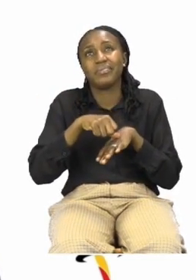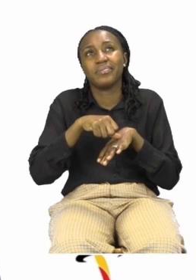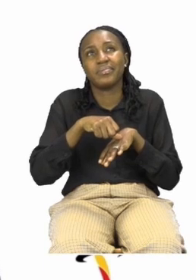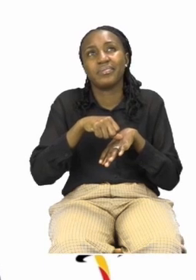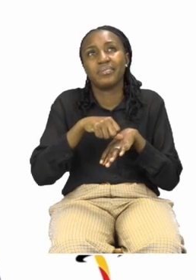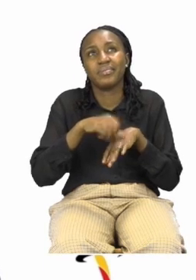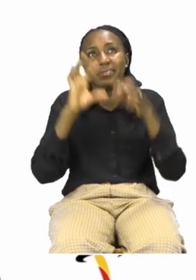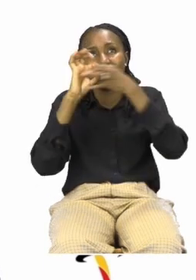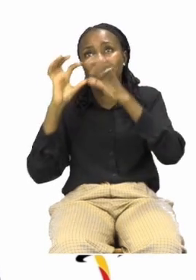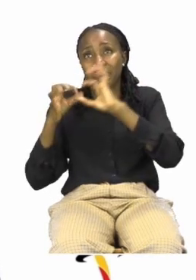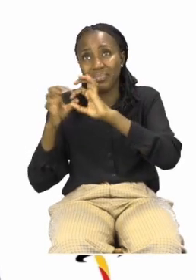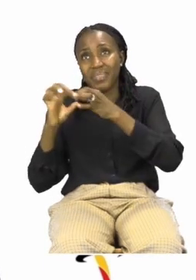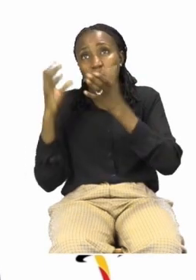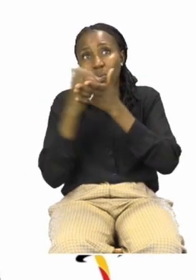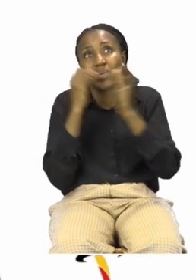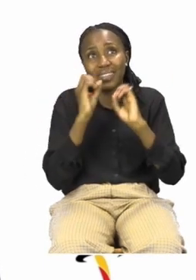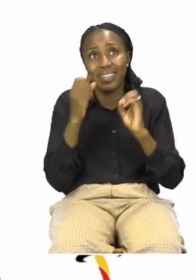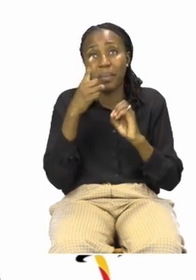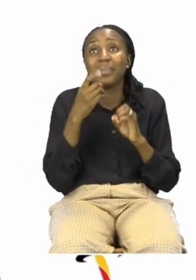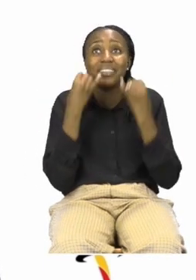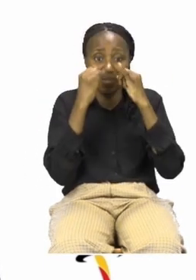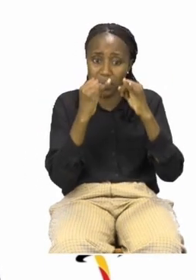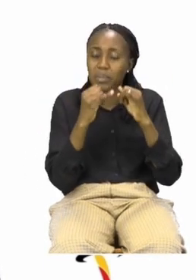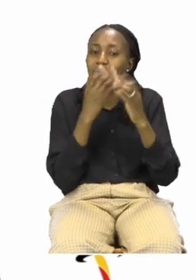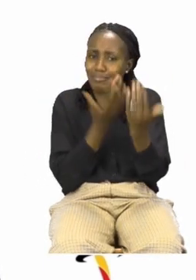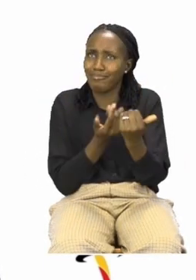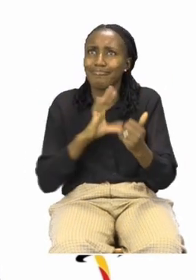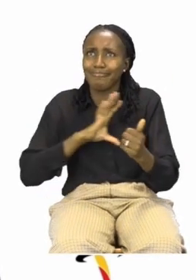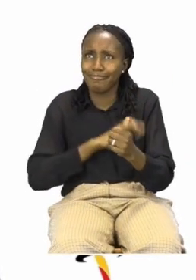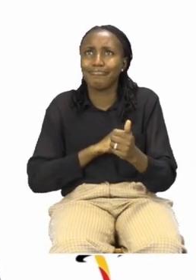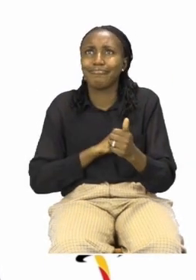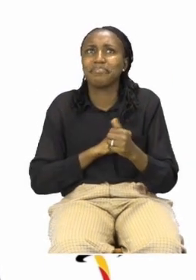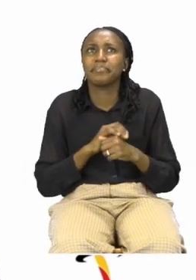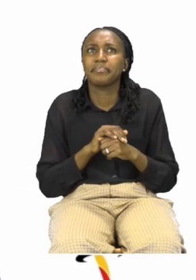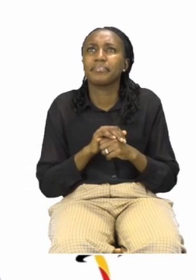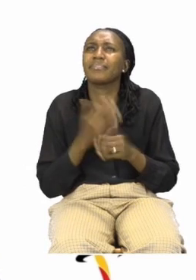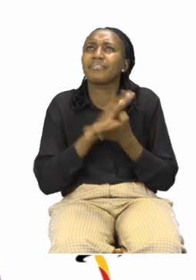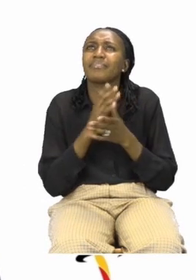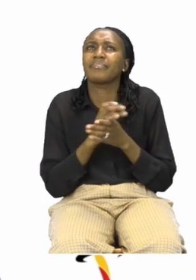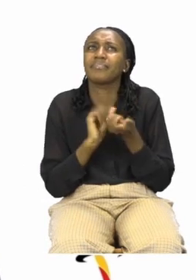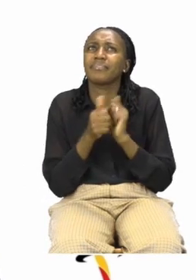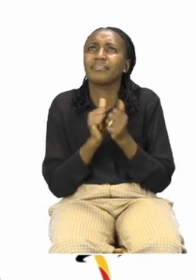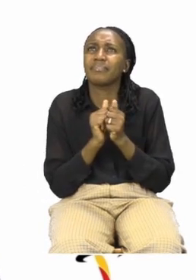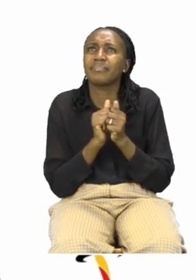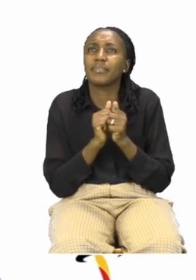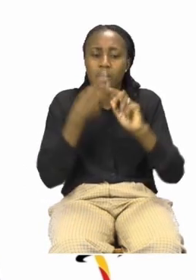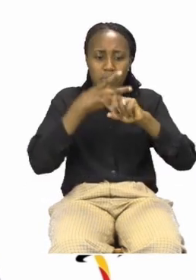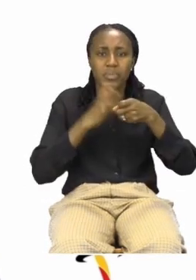Mr. Mwiya, please watch for the space. I'm still coming back. I'm not actually done. So those are some of the sports. We looked at Paralympic,